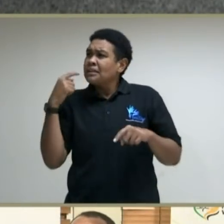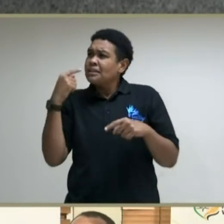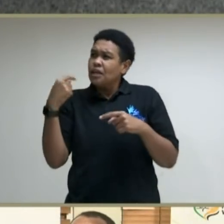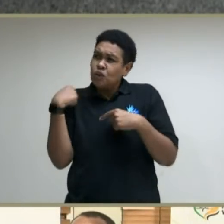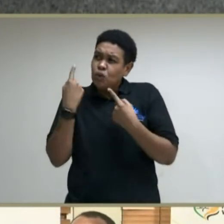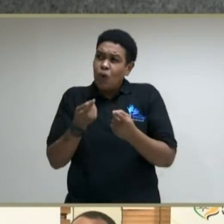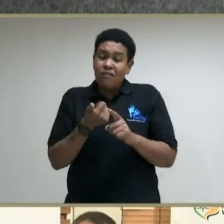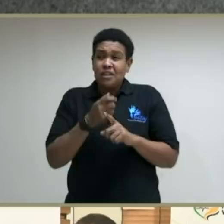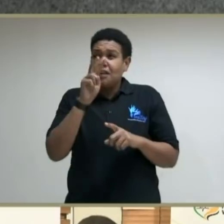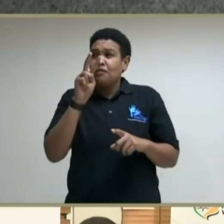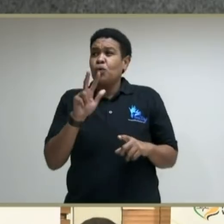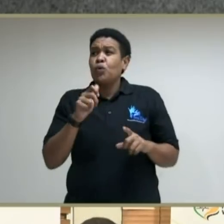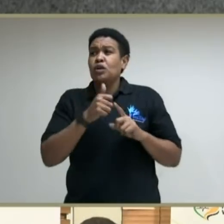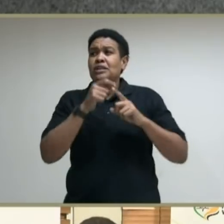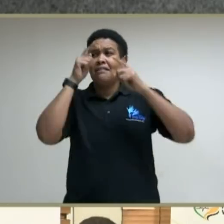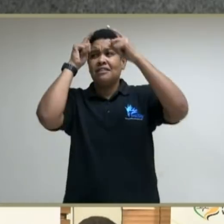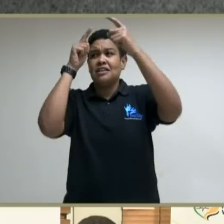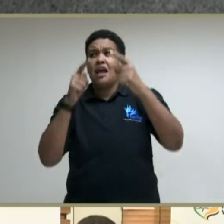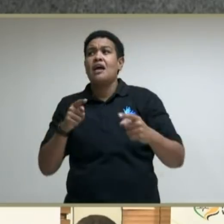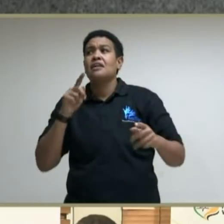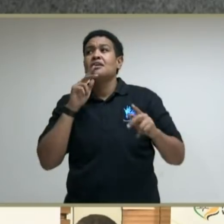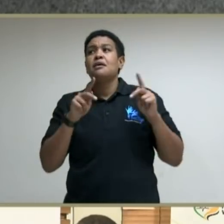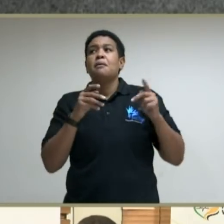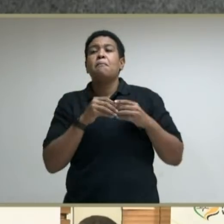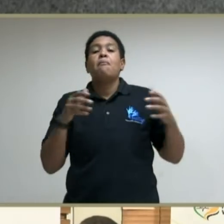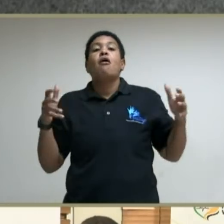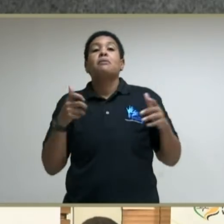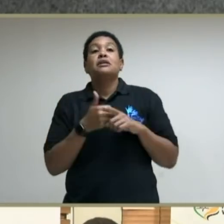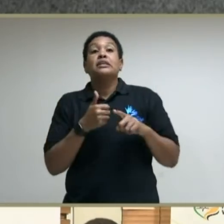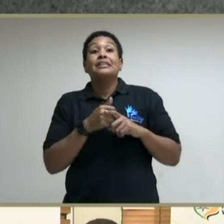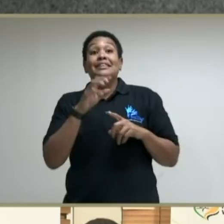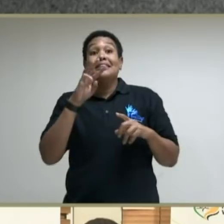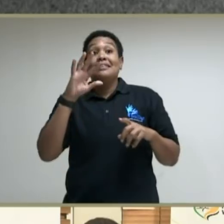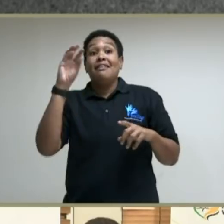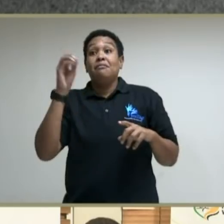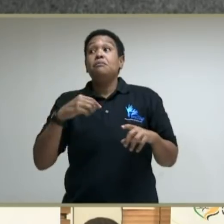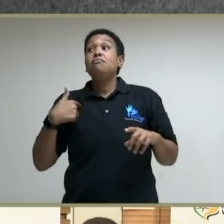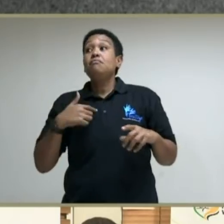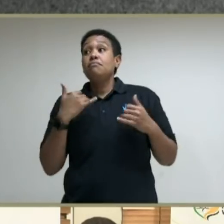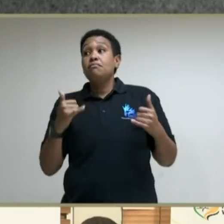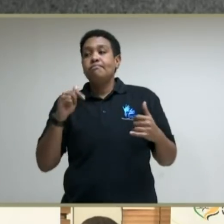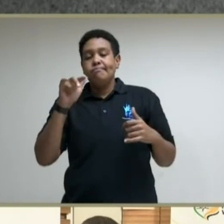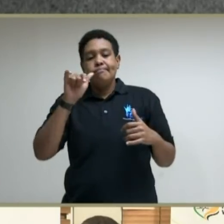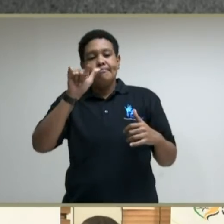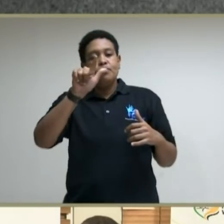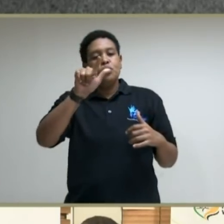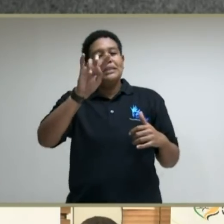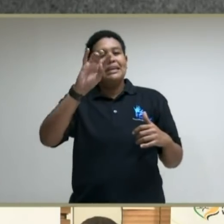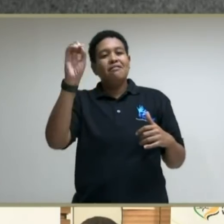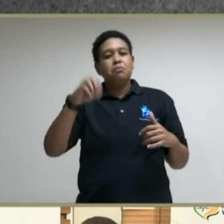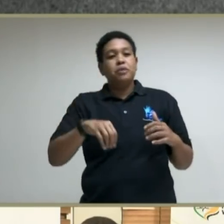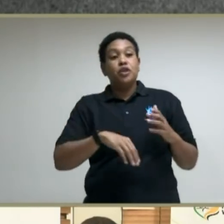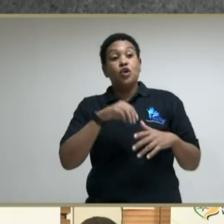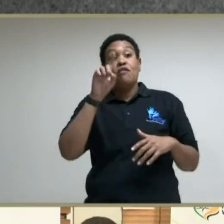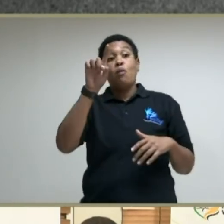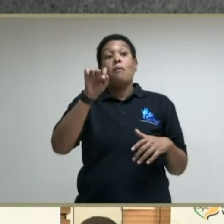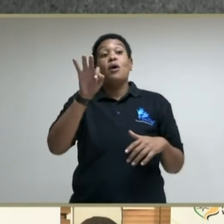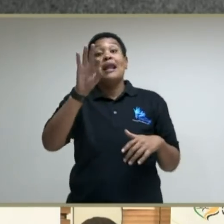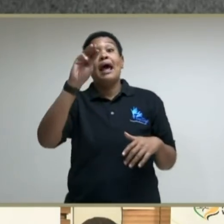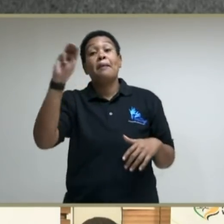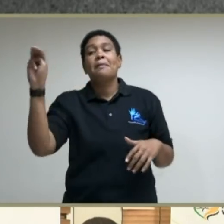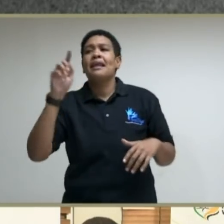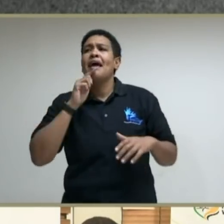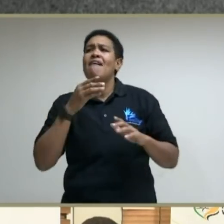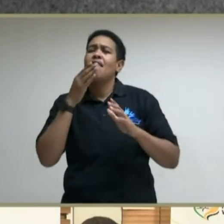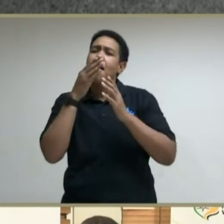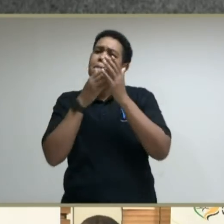the 2/3 targeted population, the 65%, we're at 27% of the 1.9 million having had